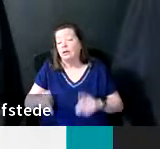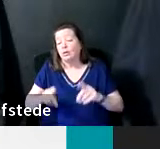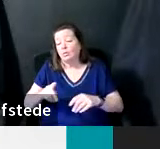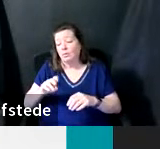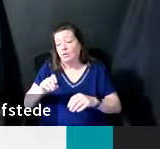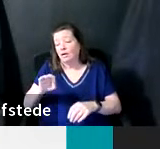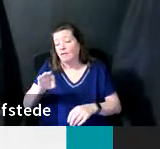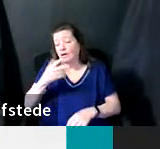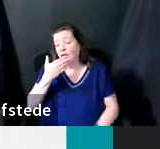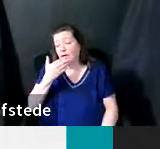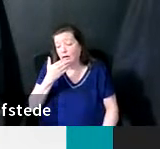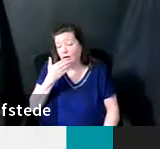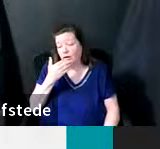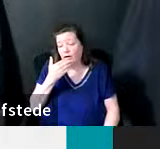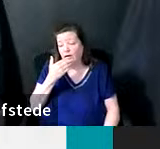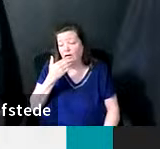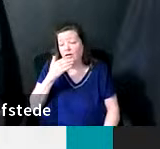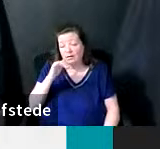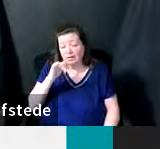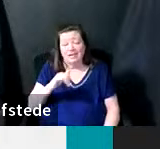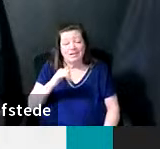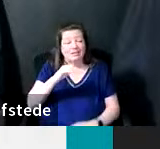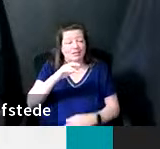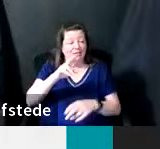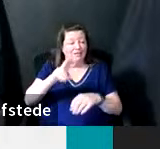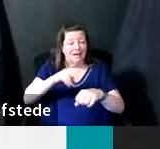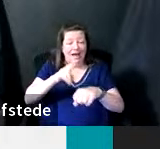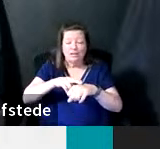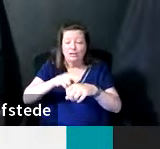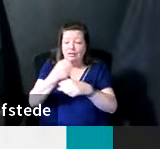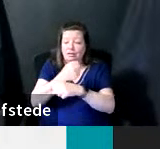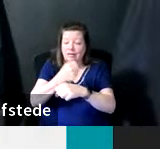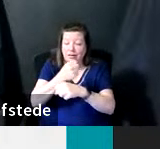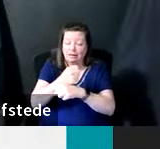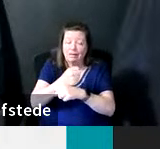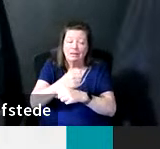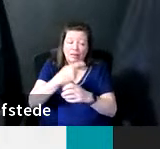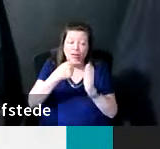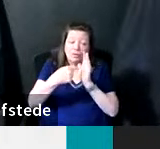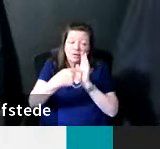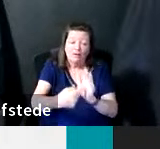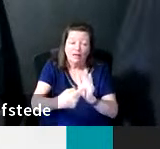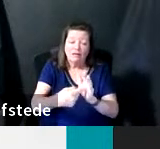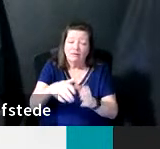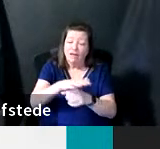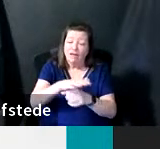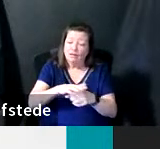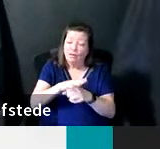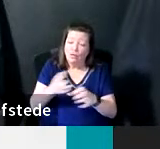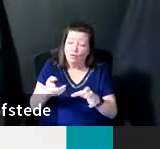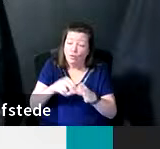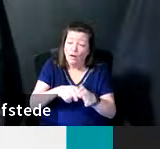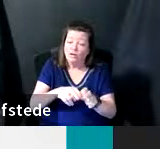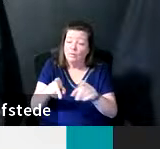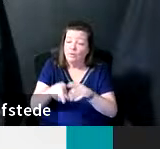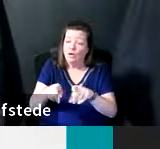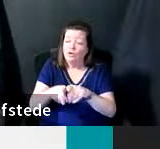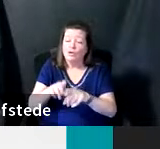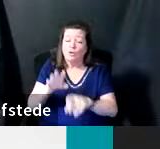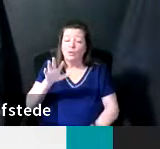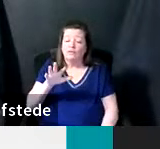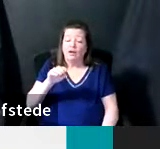And this kind of like national statistic is also reflected in local ridership as well, with 5% of